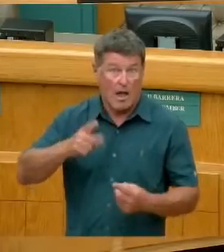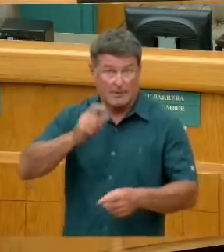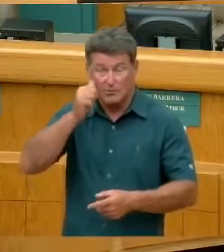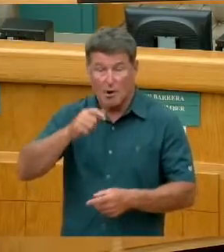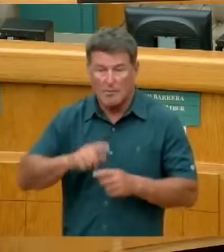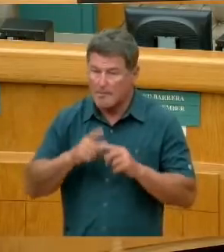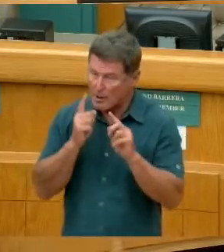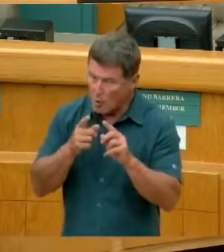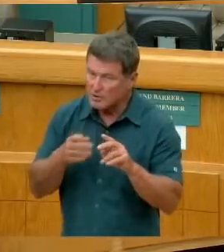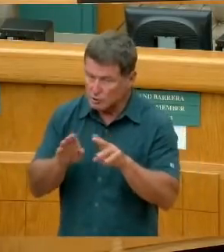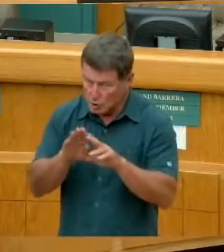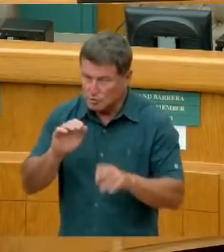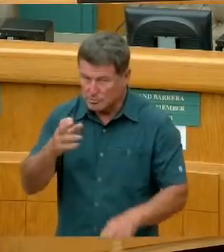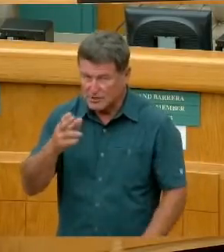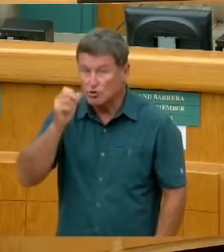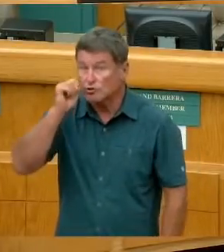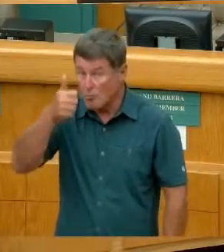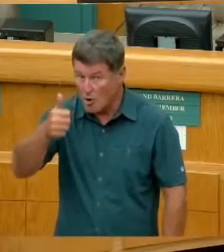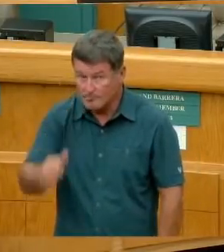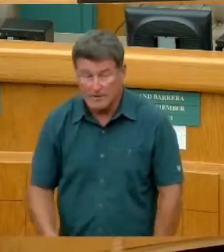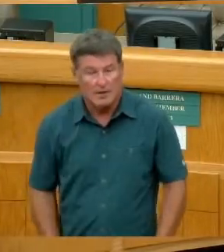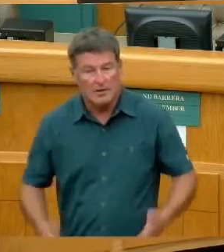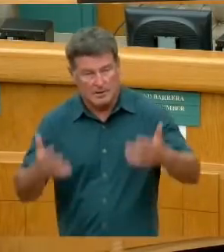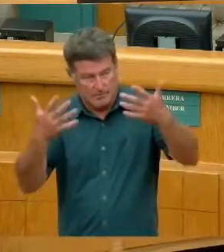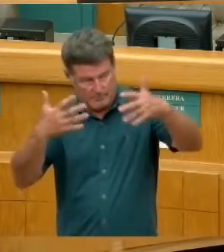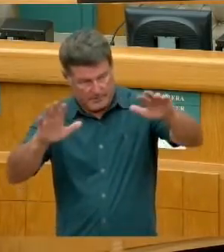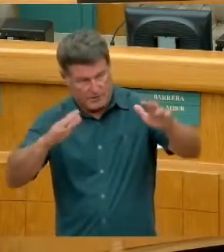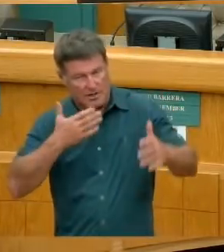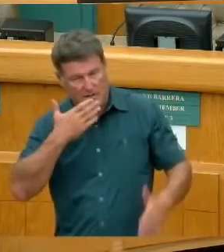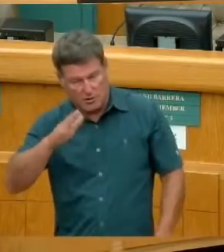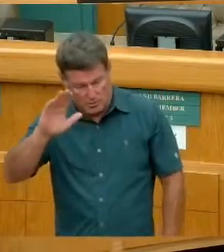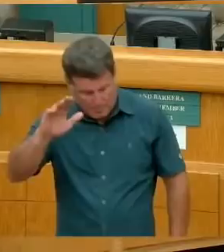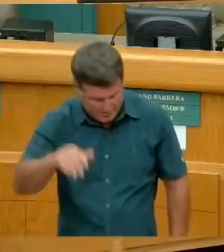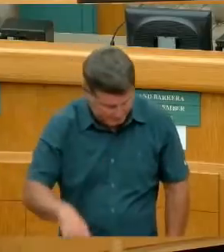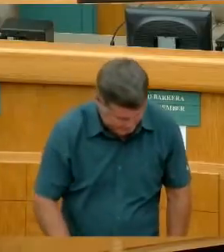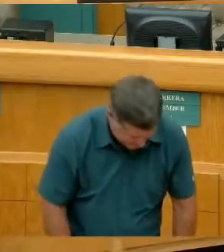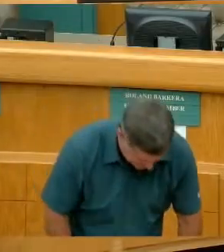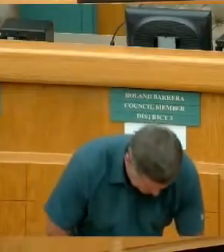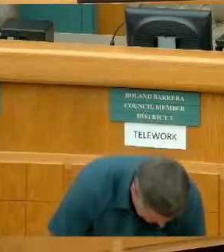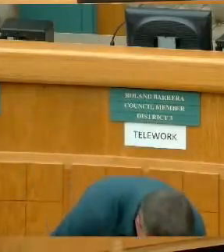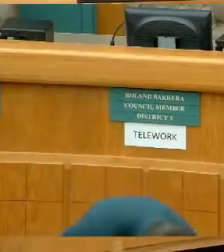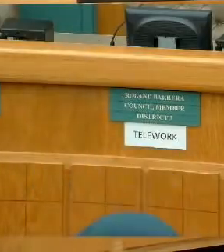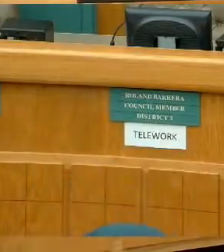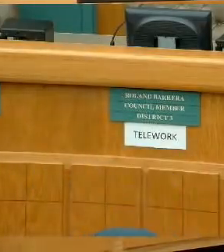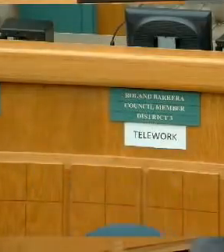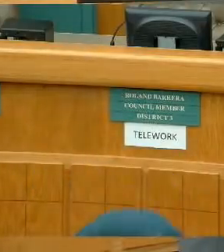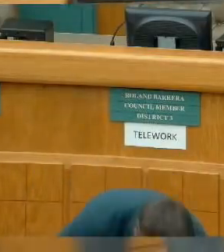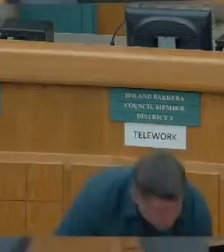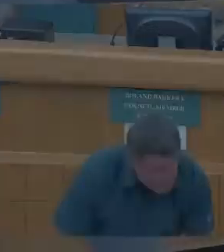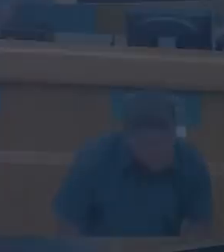it's going to happen tomorrow, but that would be my goal. Okay, we'll see you all tomorrow. Thank you.